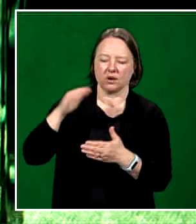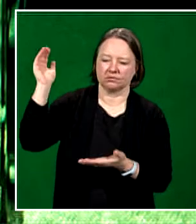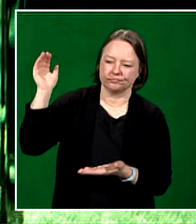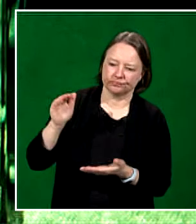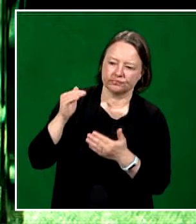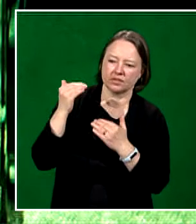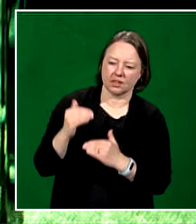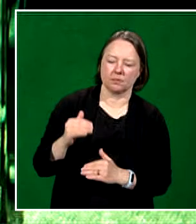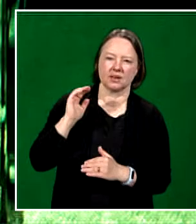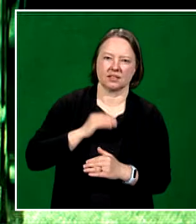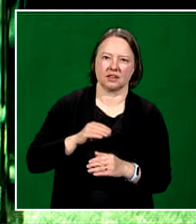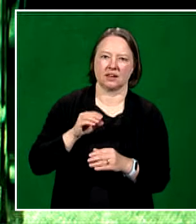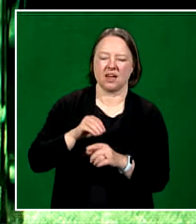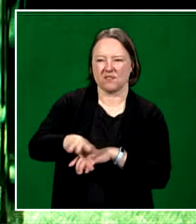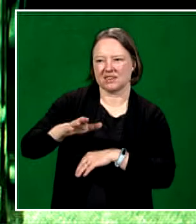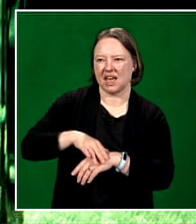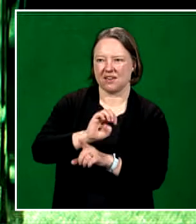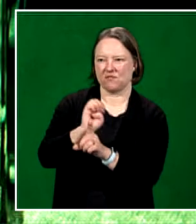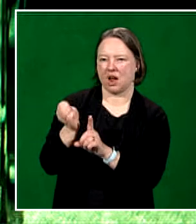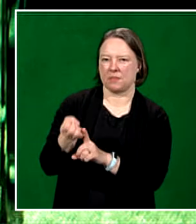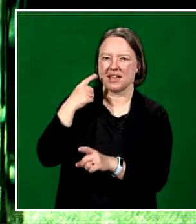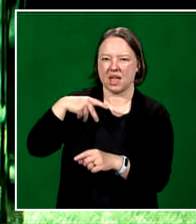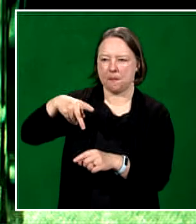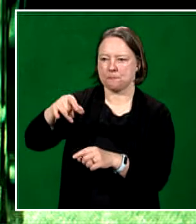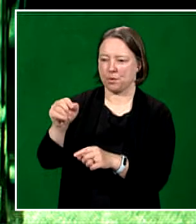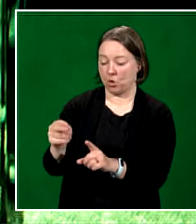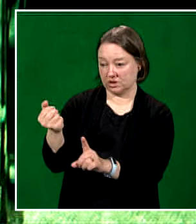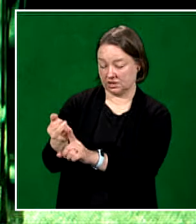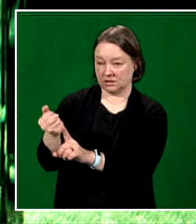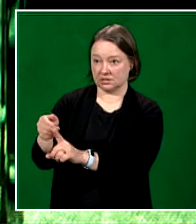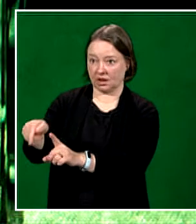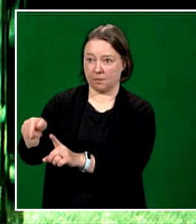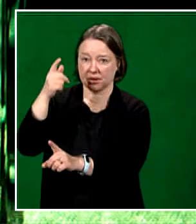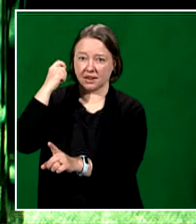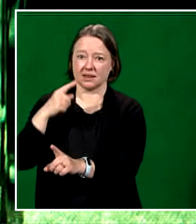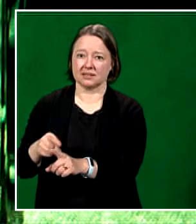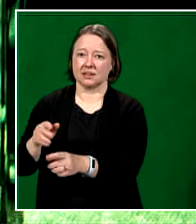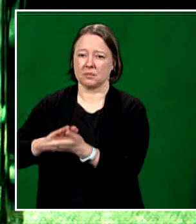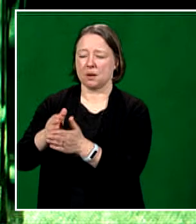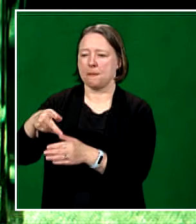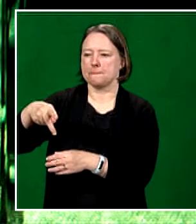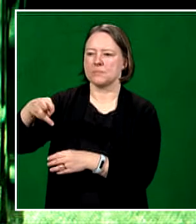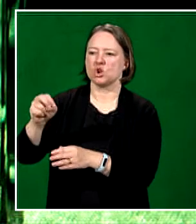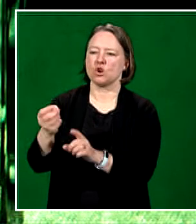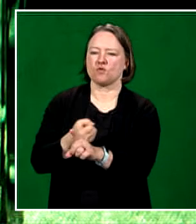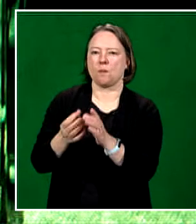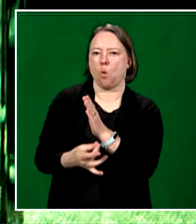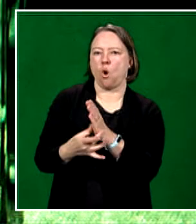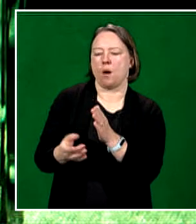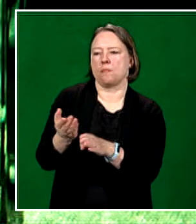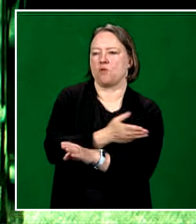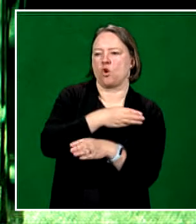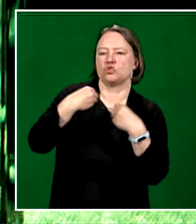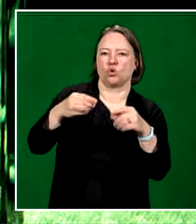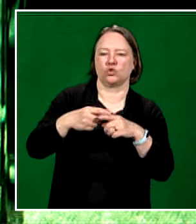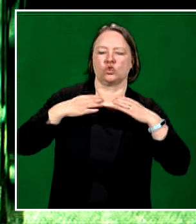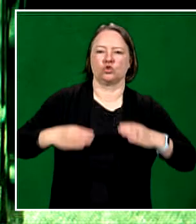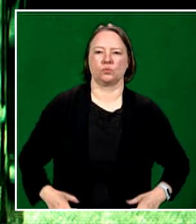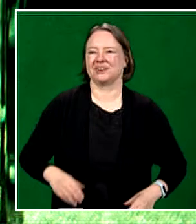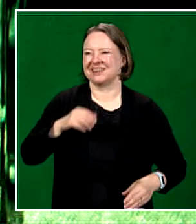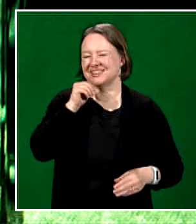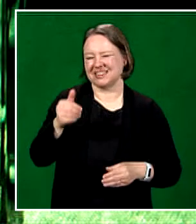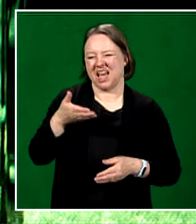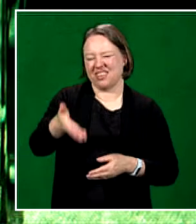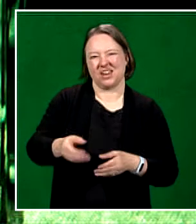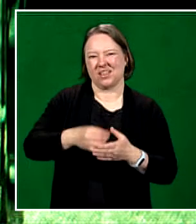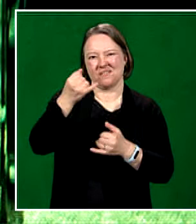environmental effects. And the protein itself, because it's actually purified out of the oil before it's sold to consumers, it doesn't end up in the final product